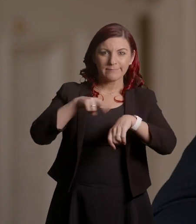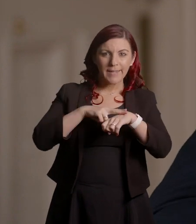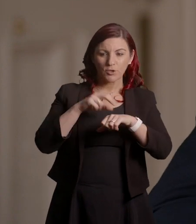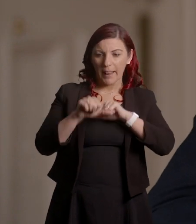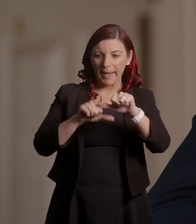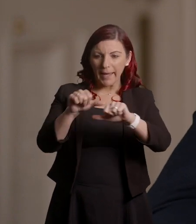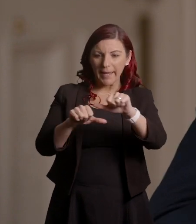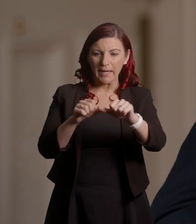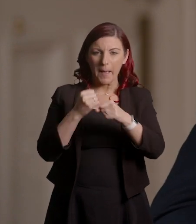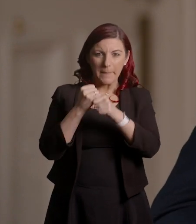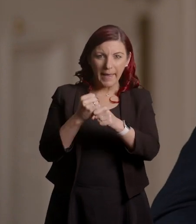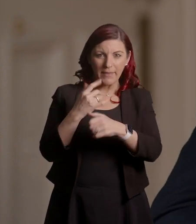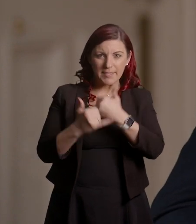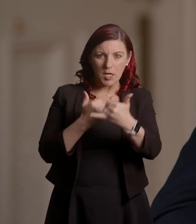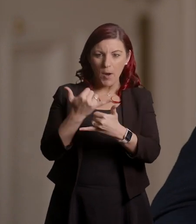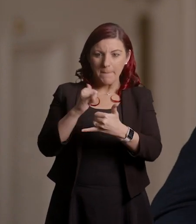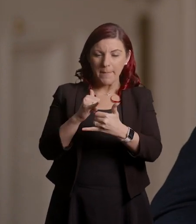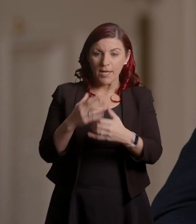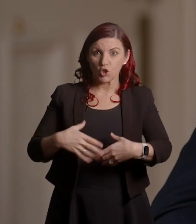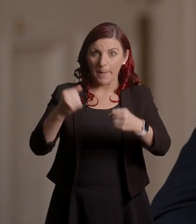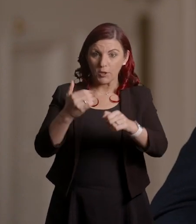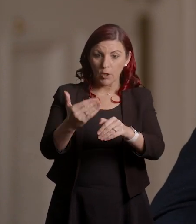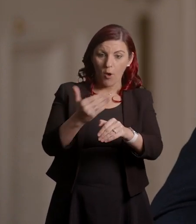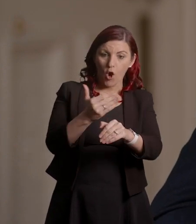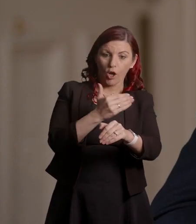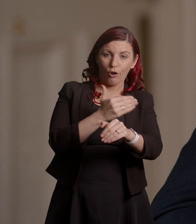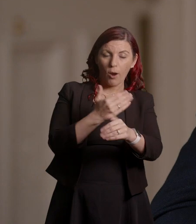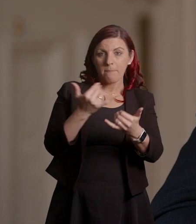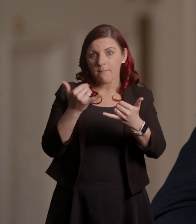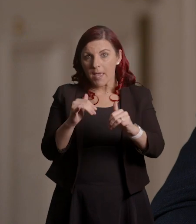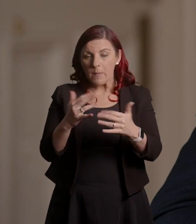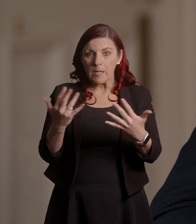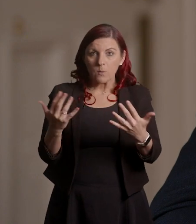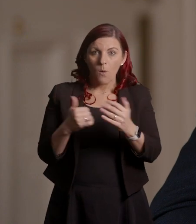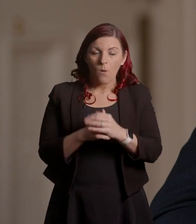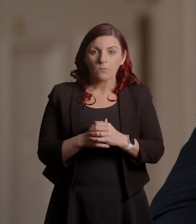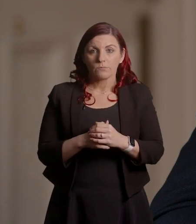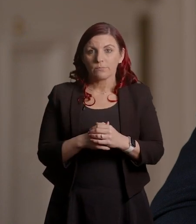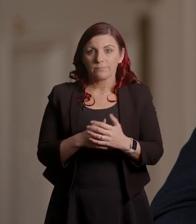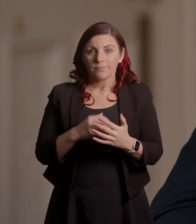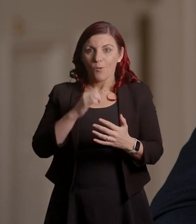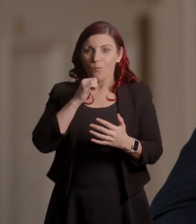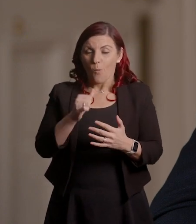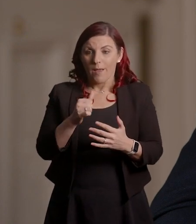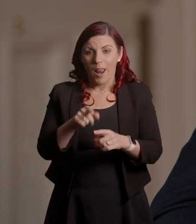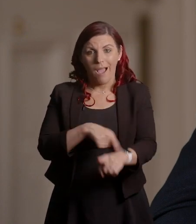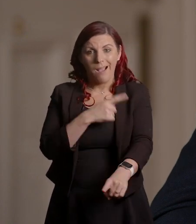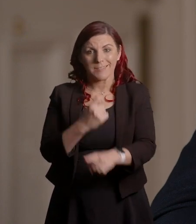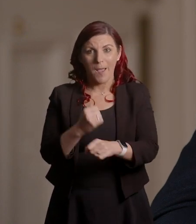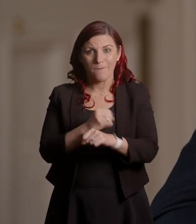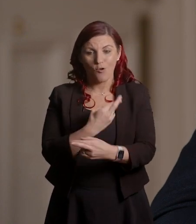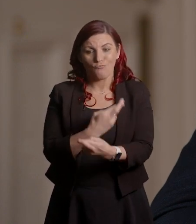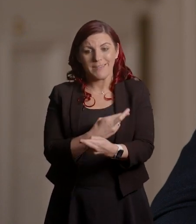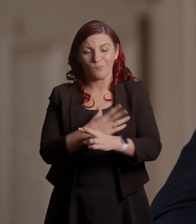this year, and maybe an earlier championship. So there's not going to be much time for